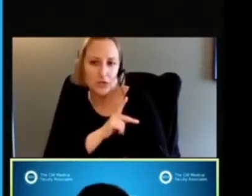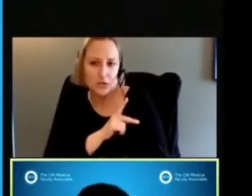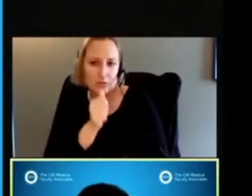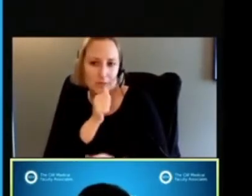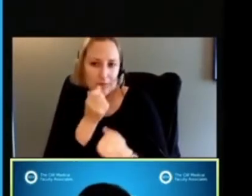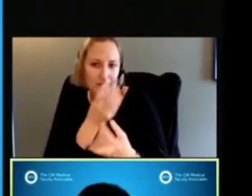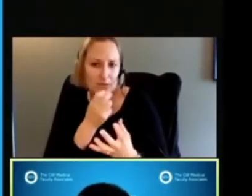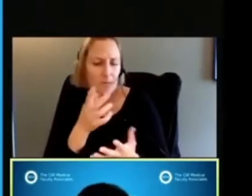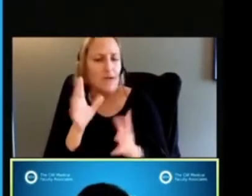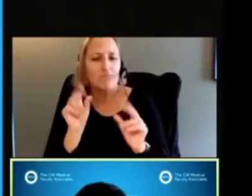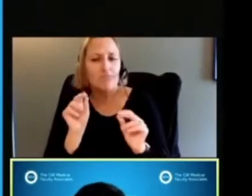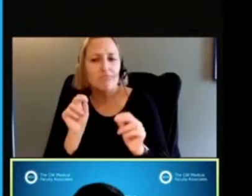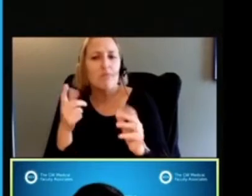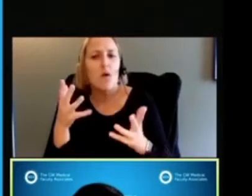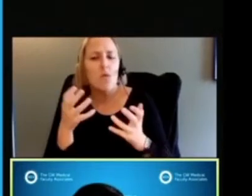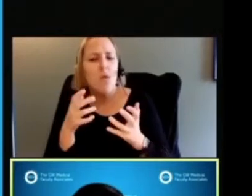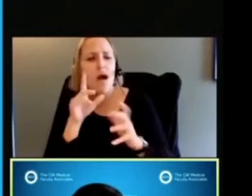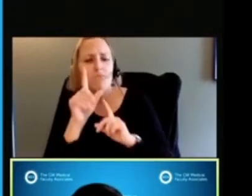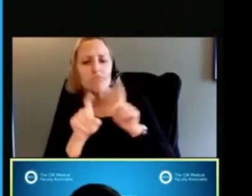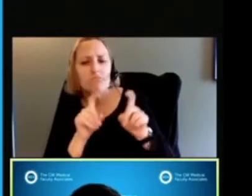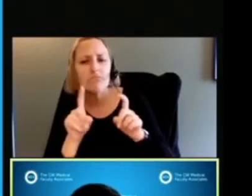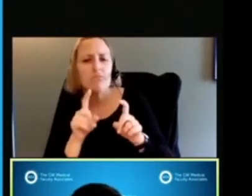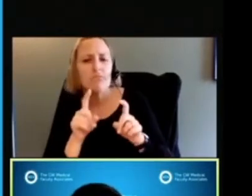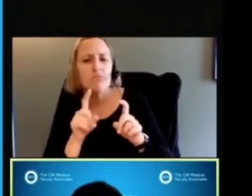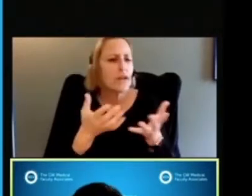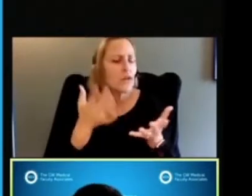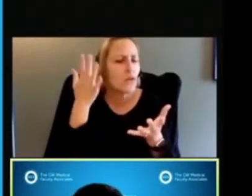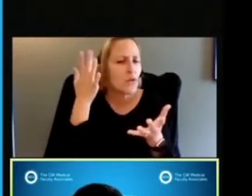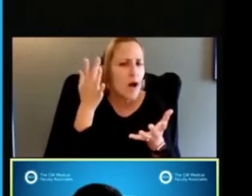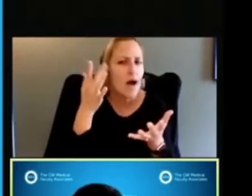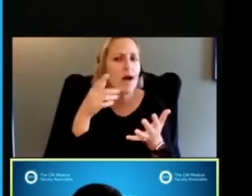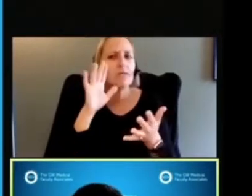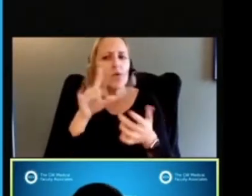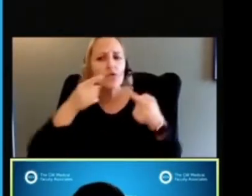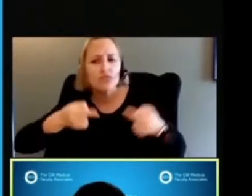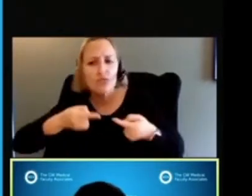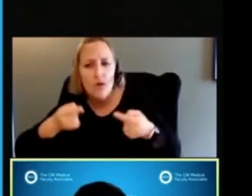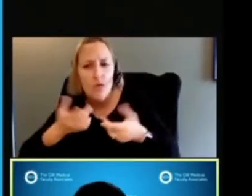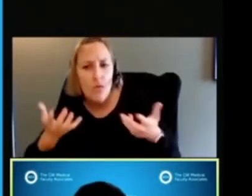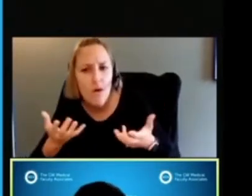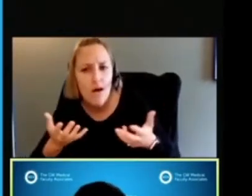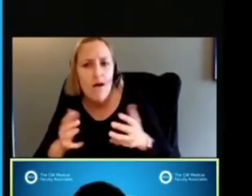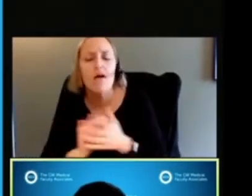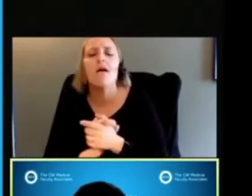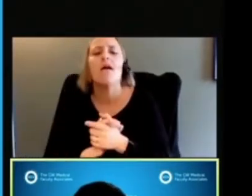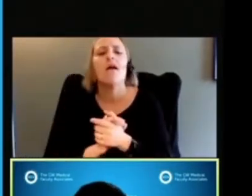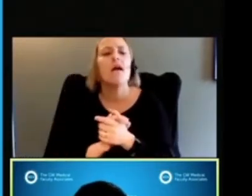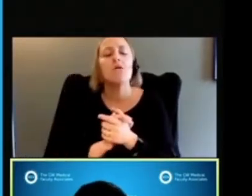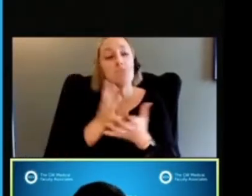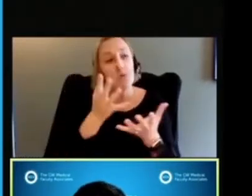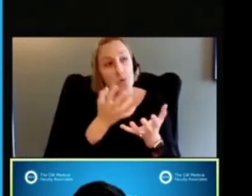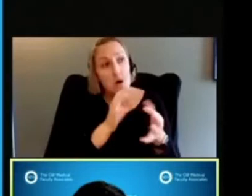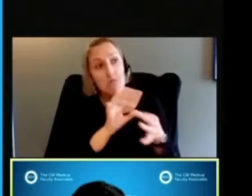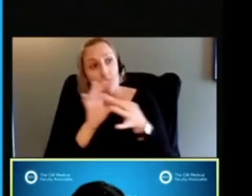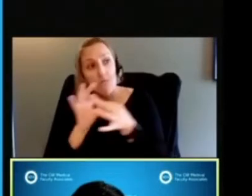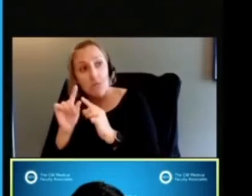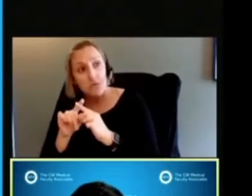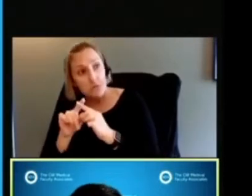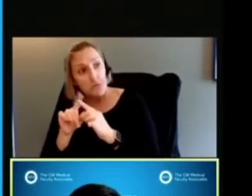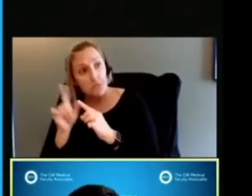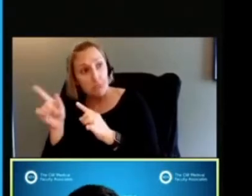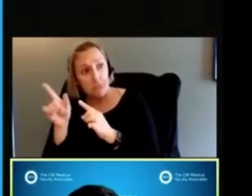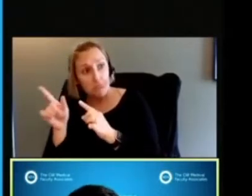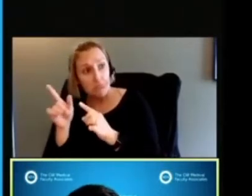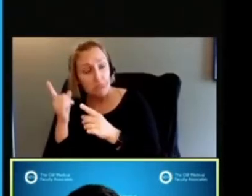are they there? What are they struggling with? And would they want to be connected to credible and reliable